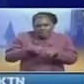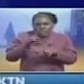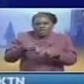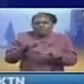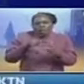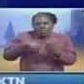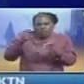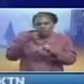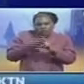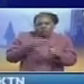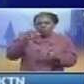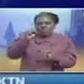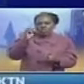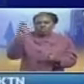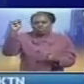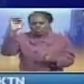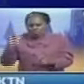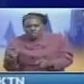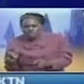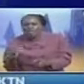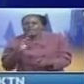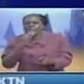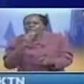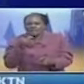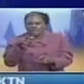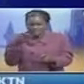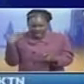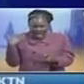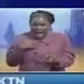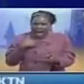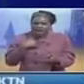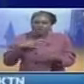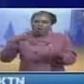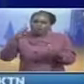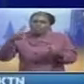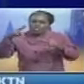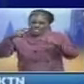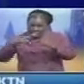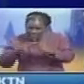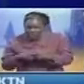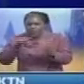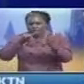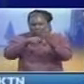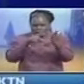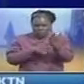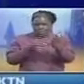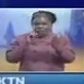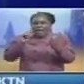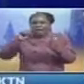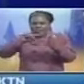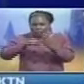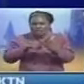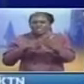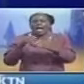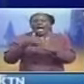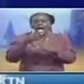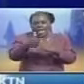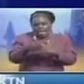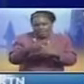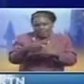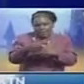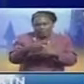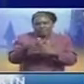goal today to leapfrog Sofapaka. The Leopards are now on 47 points in second place, 1 point ahead of Sofapaka. Sony Sugar could easily have